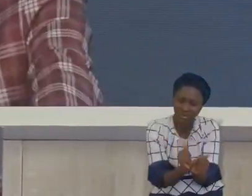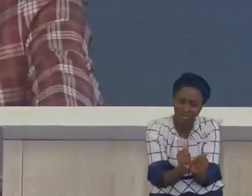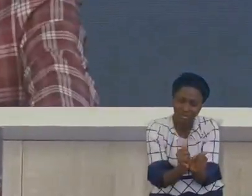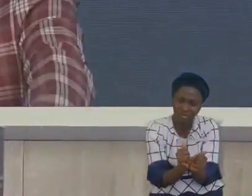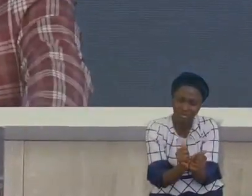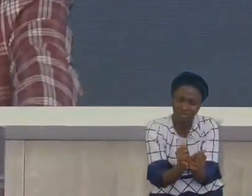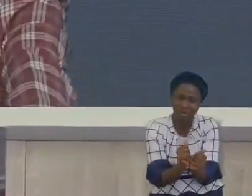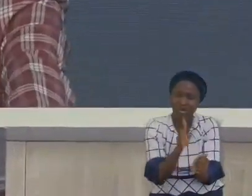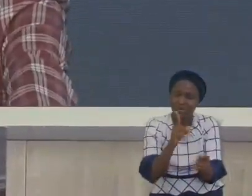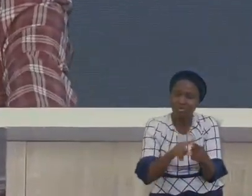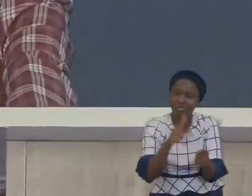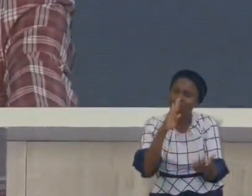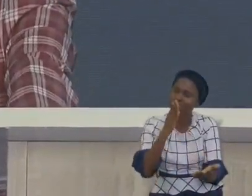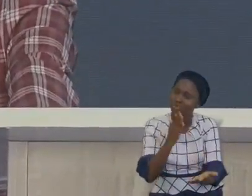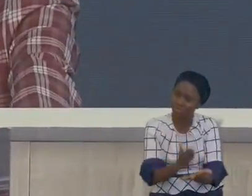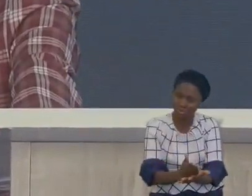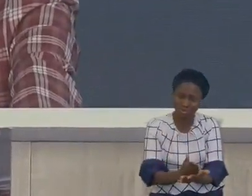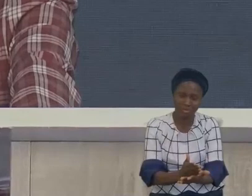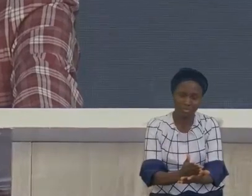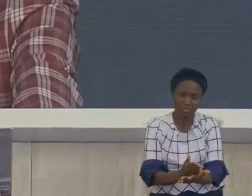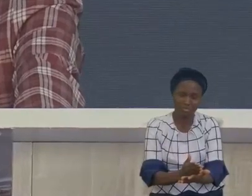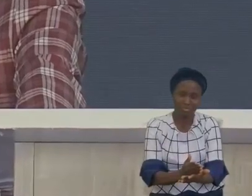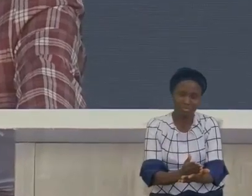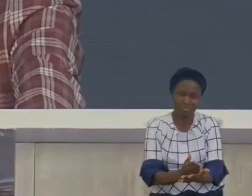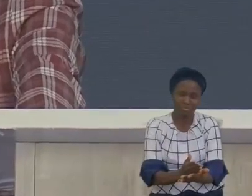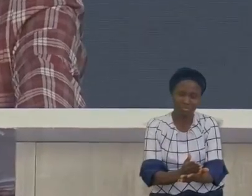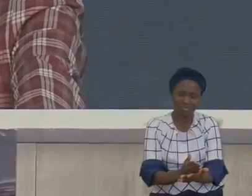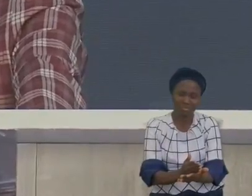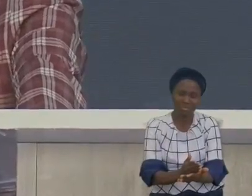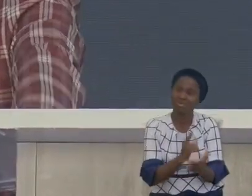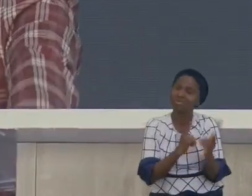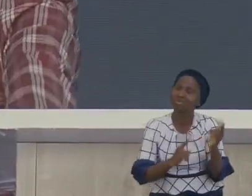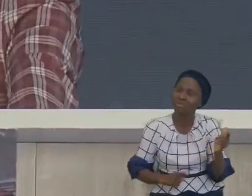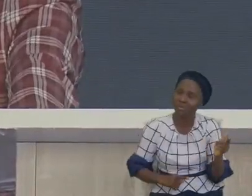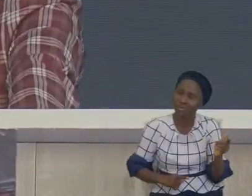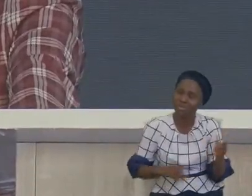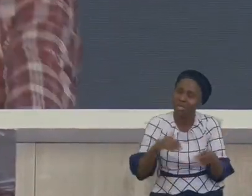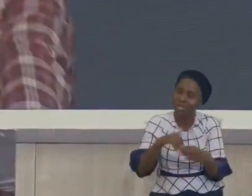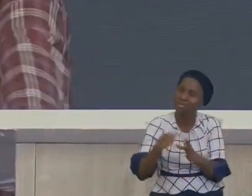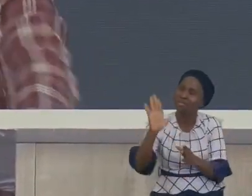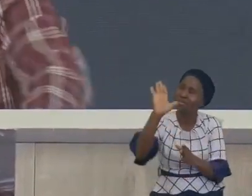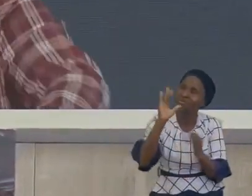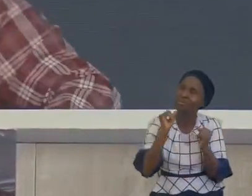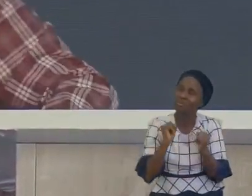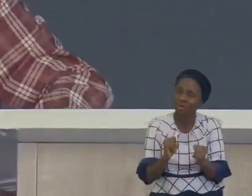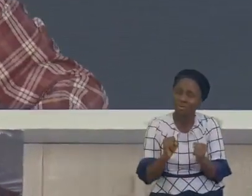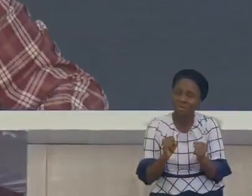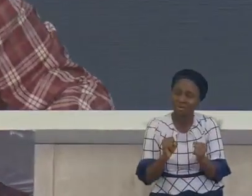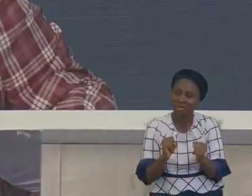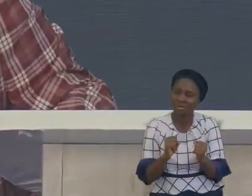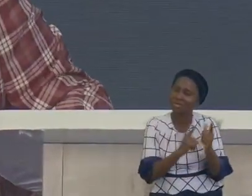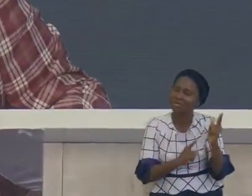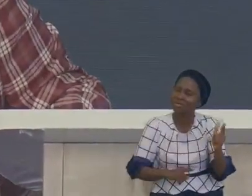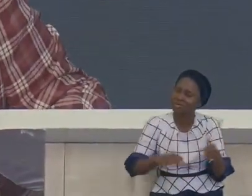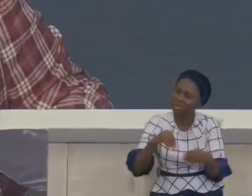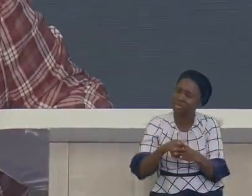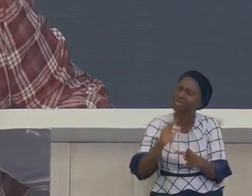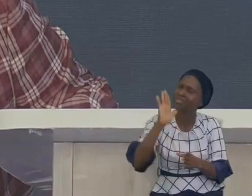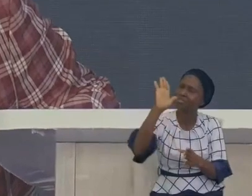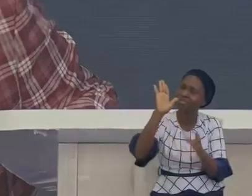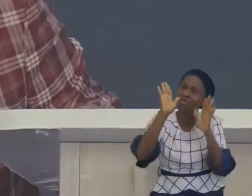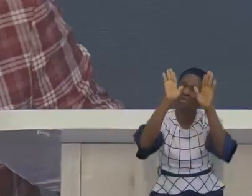Lord, in your power. Lord, in your wonders. Lord, in your